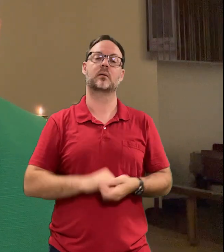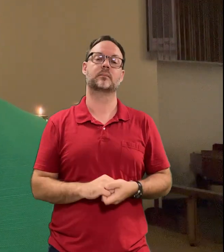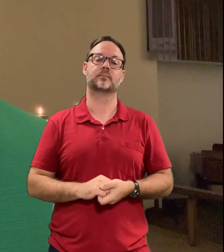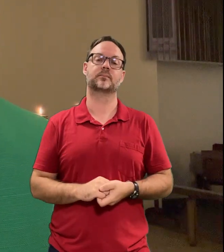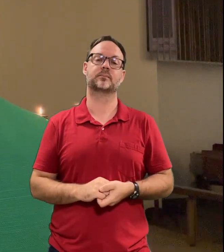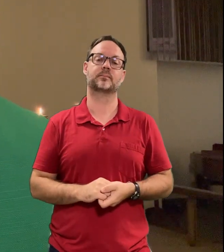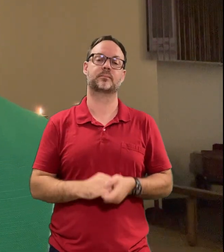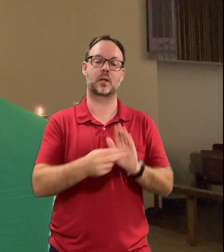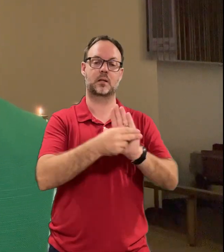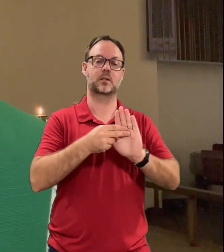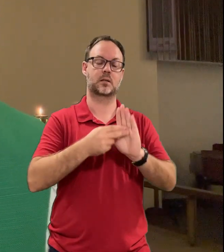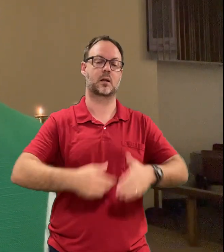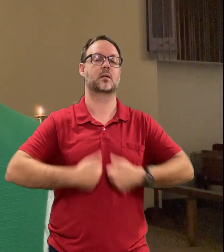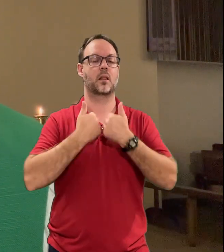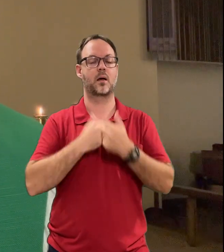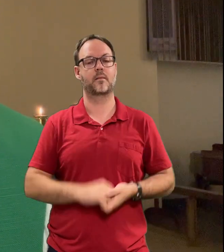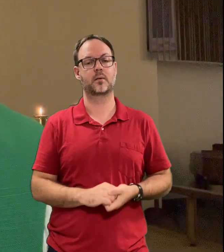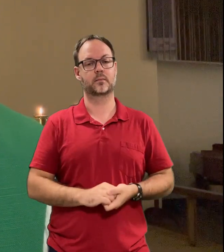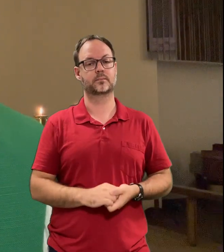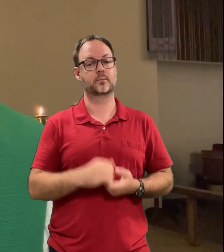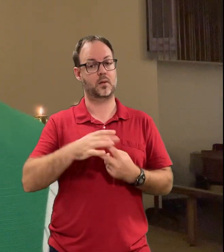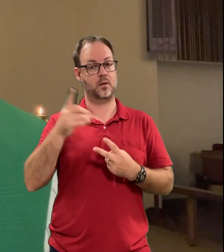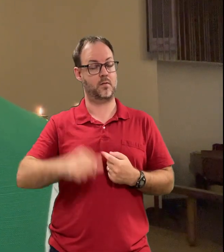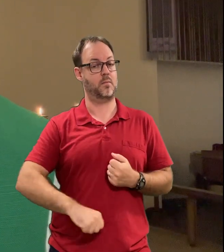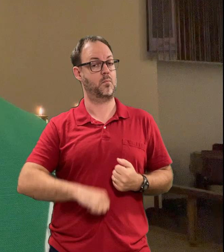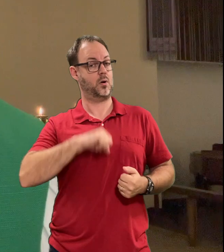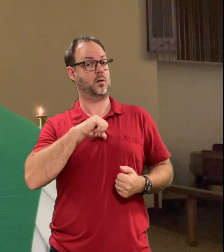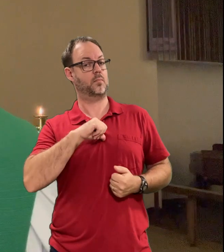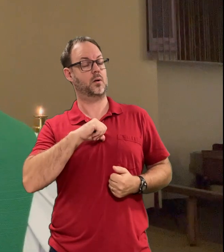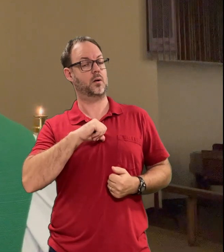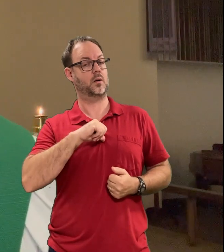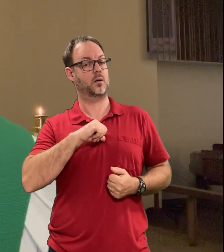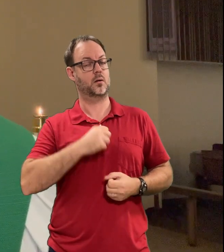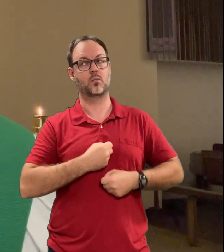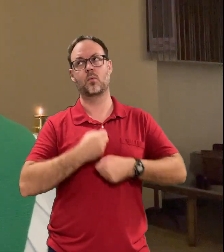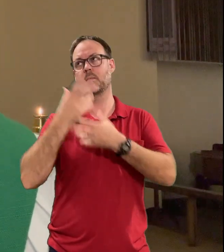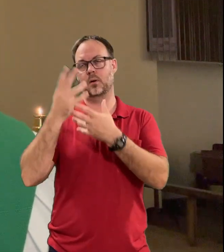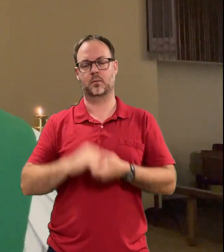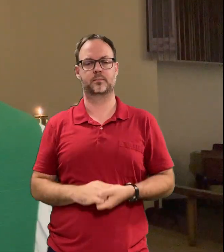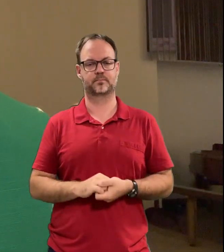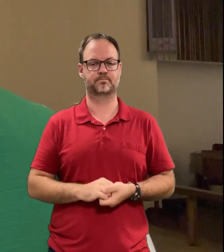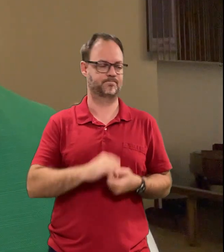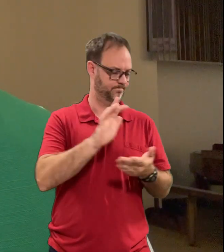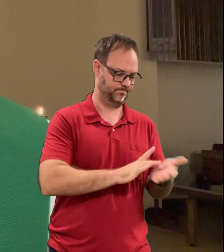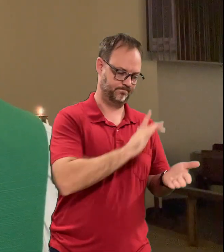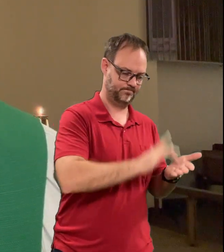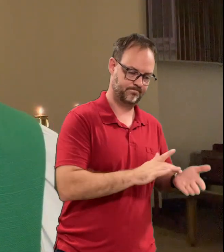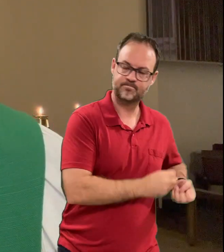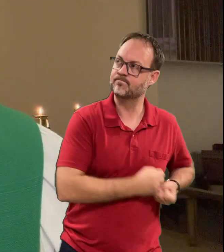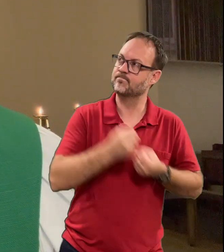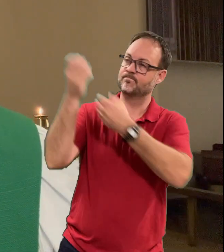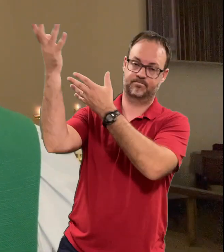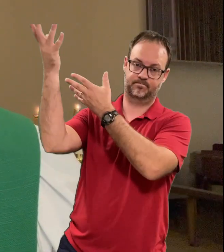possessions and your status in life. If you find pride, repent. Renounce it and